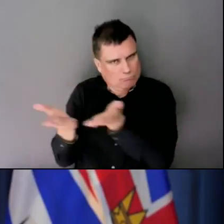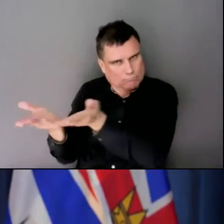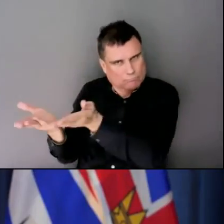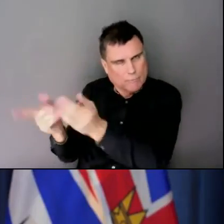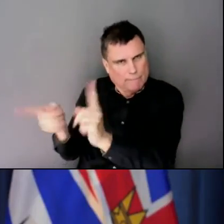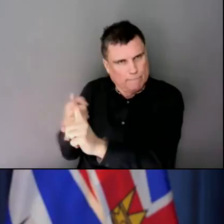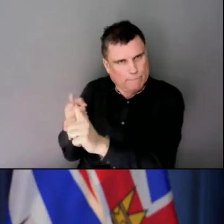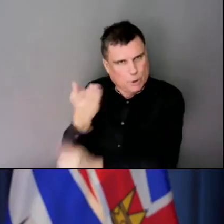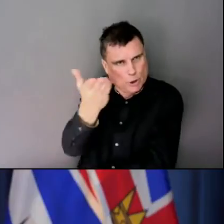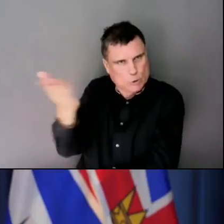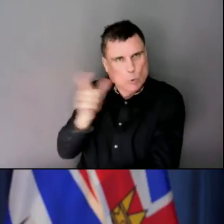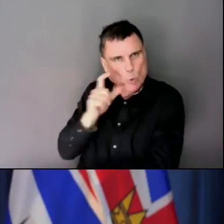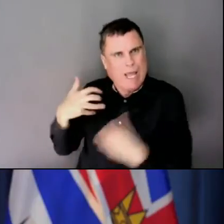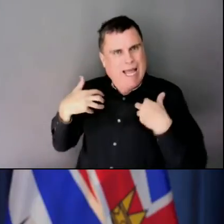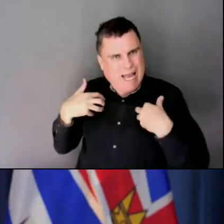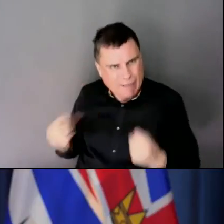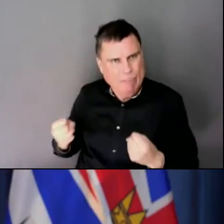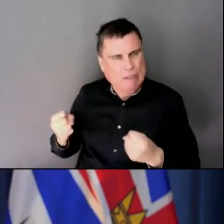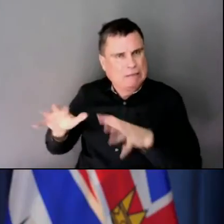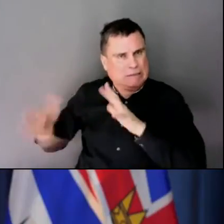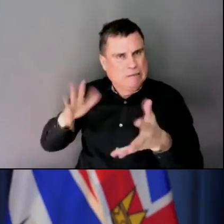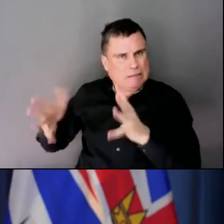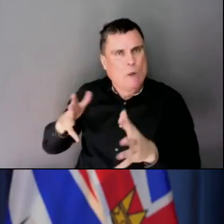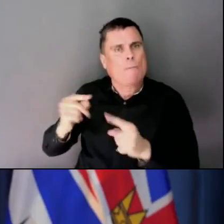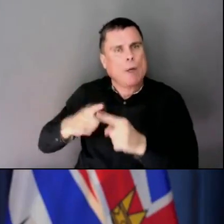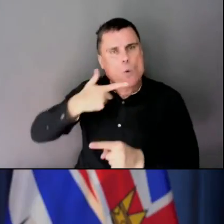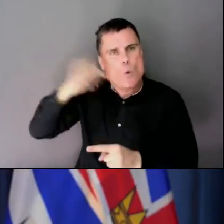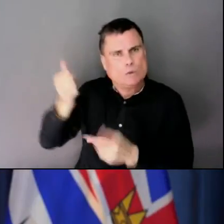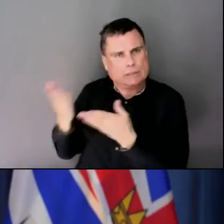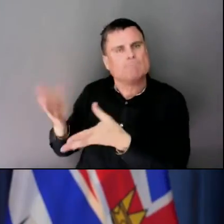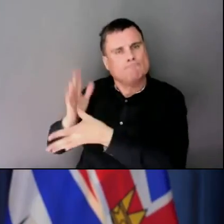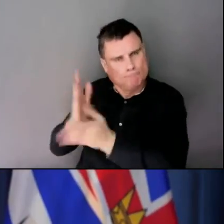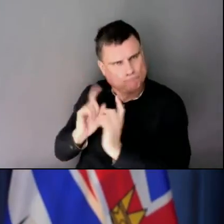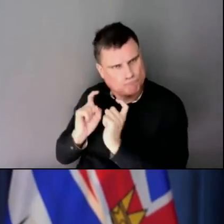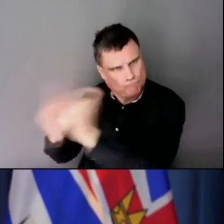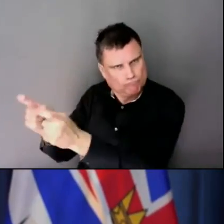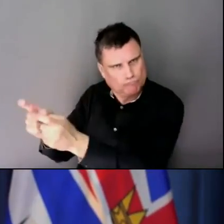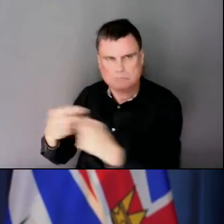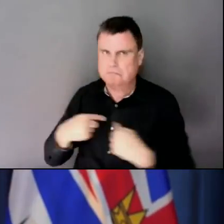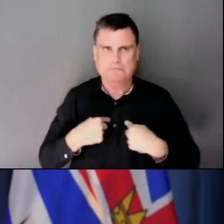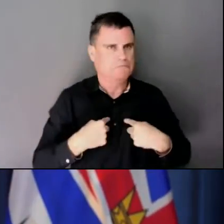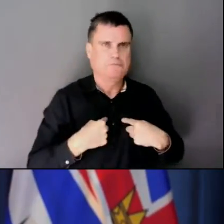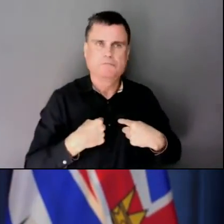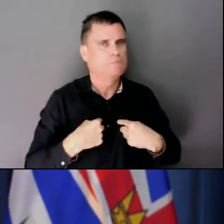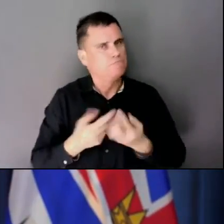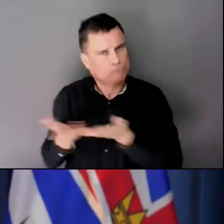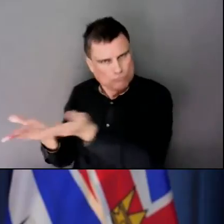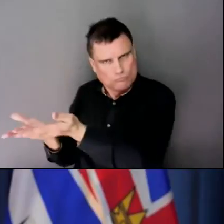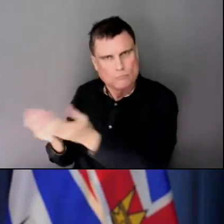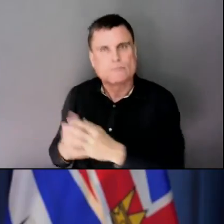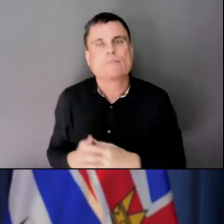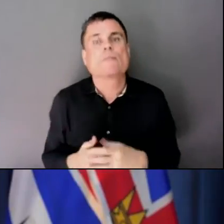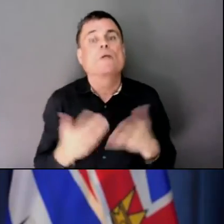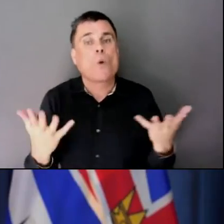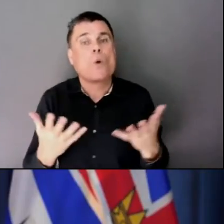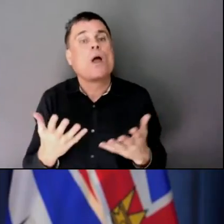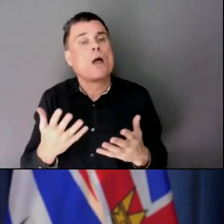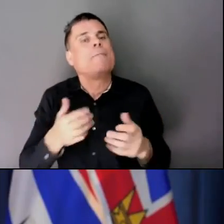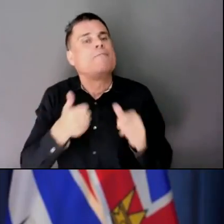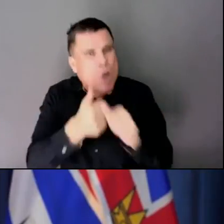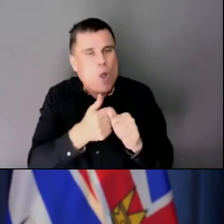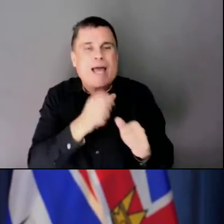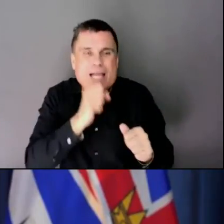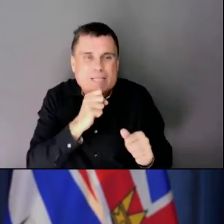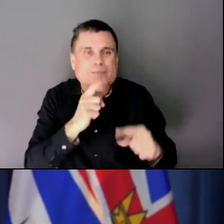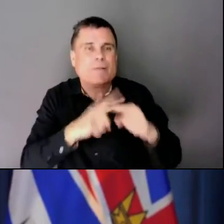are as Canadians. And I know that we will do everything we can to deliver vaccinations to everyone who wants one by the end of September. That's the plan